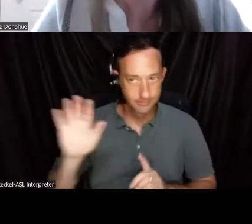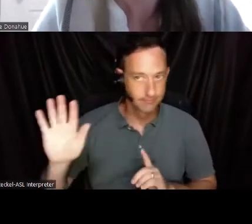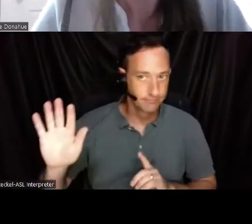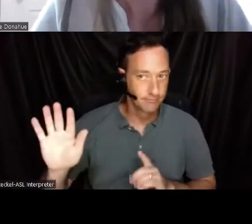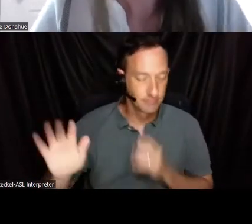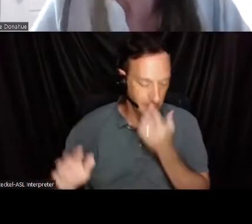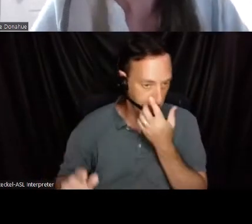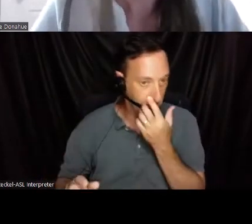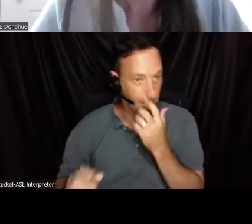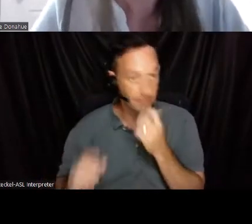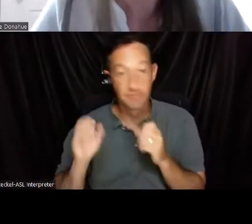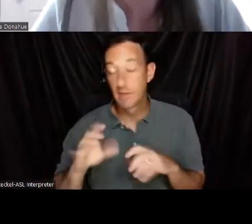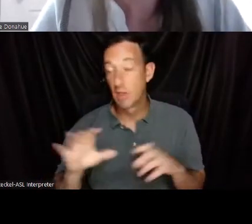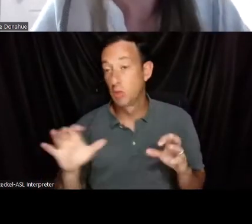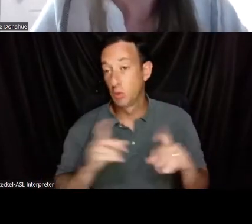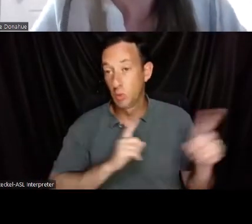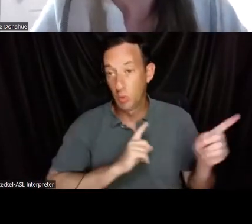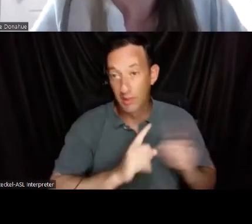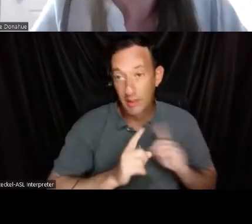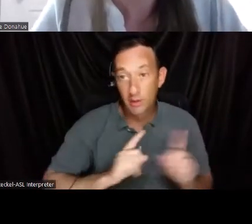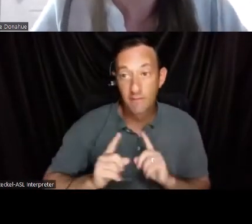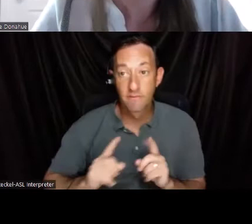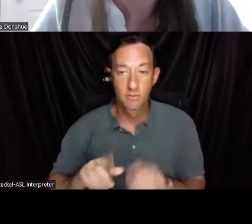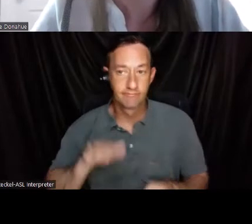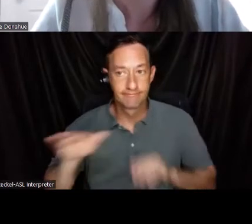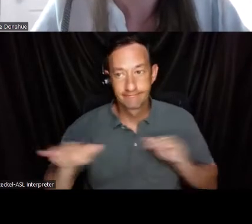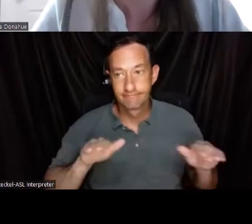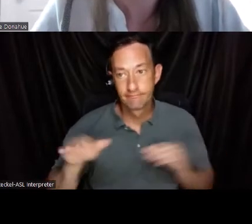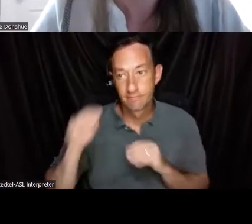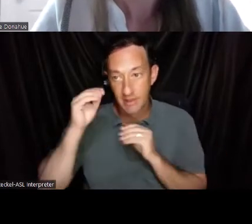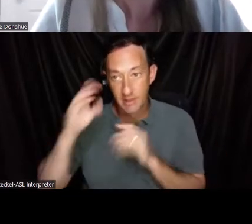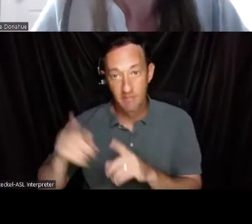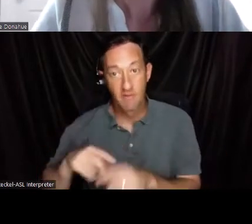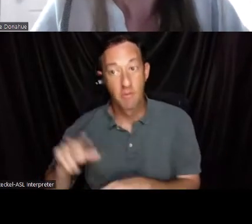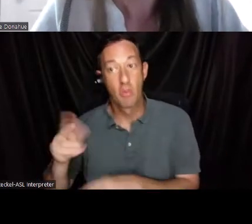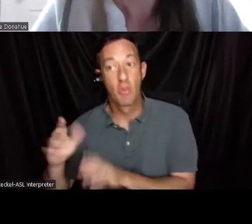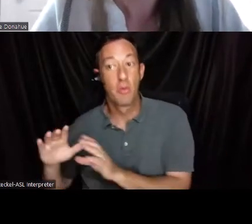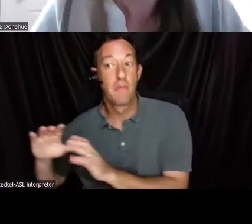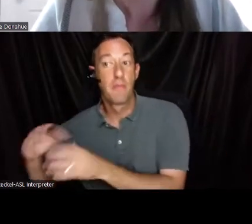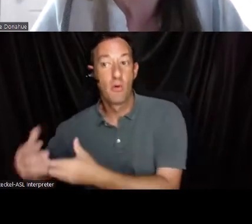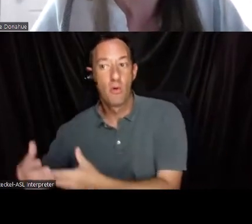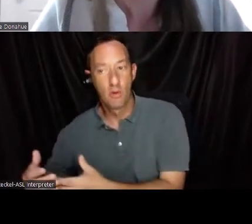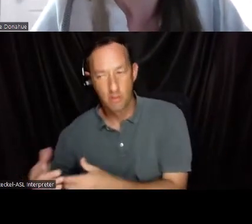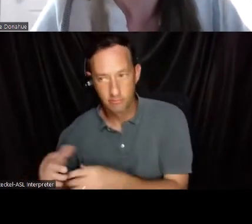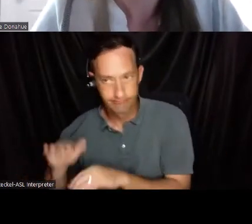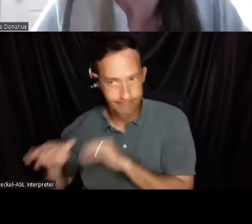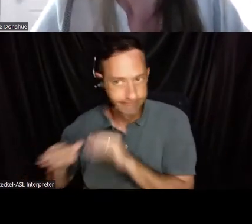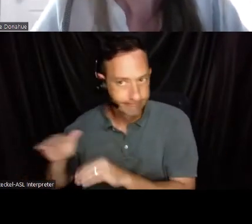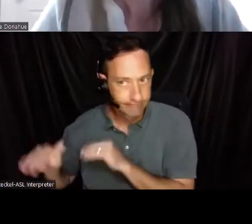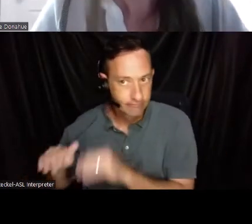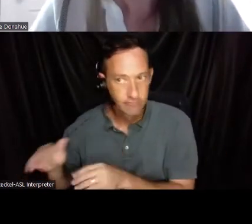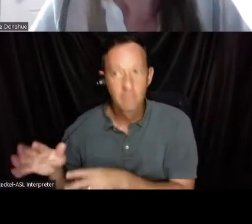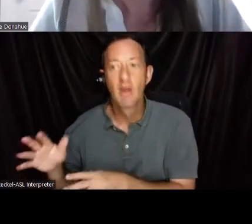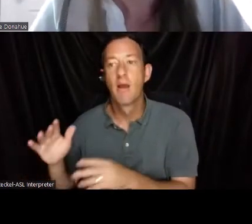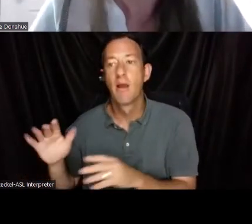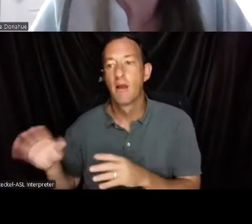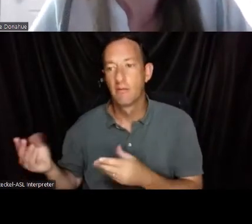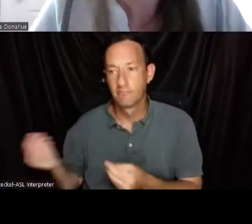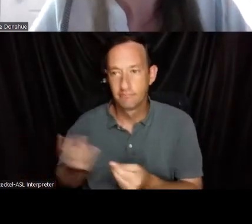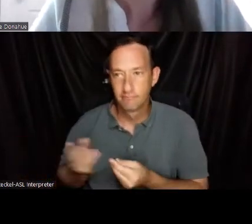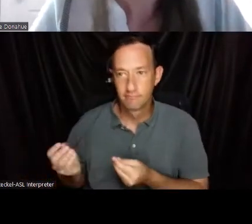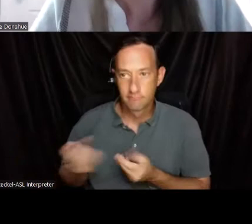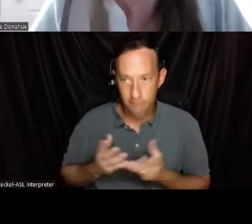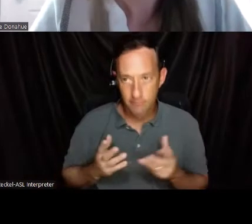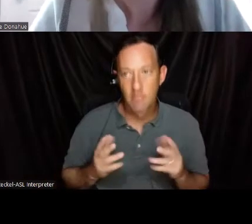you can conduct interviews, request information from the third party screening company to help you figure out this information. You can Google, find